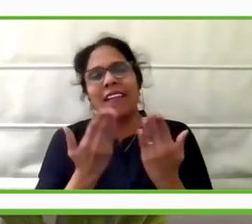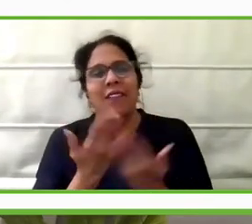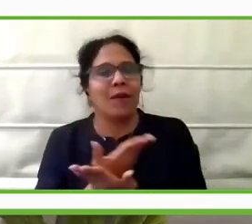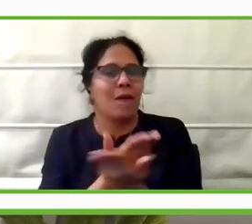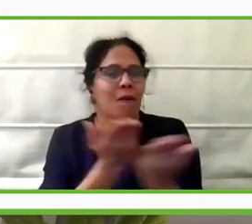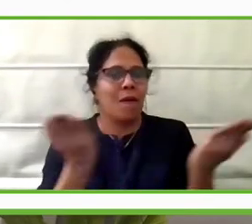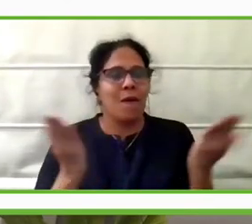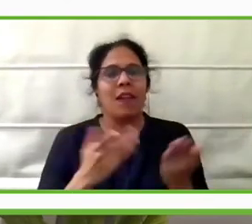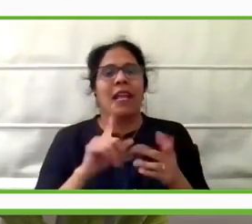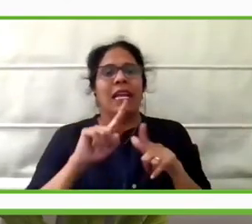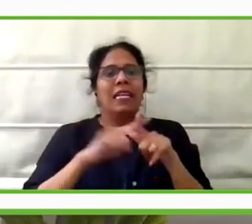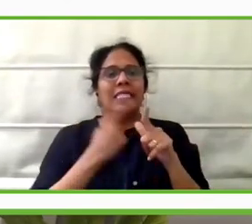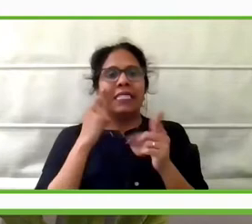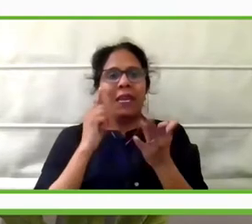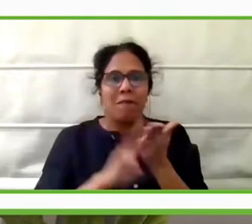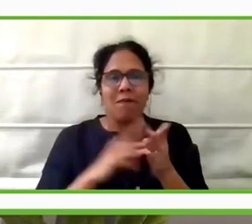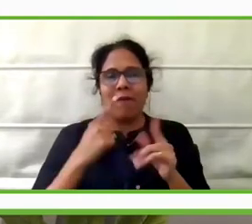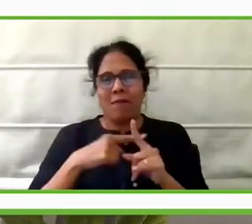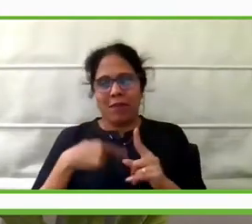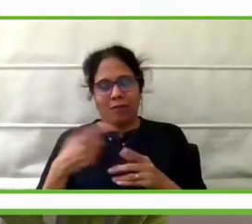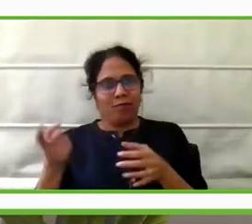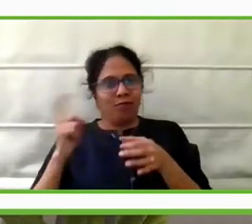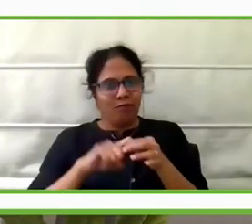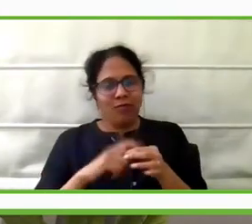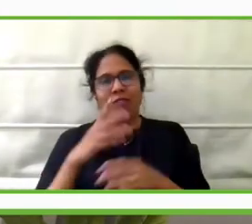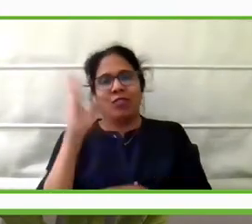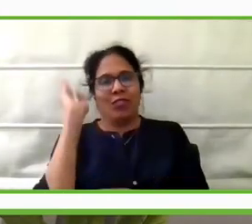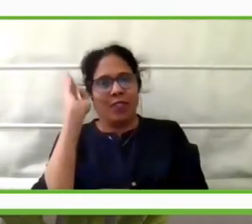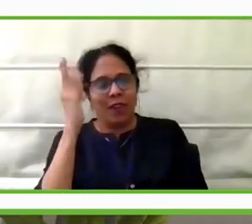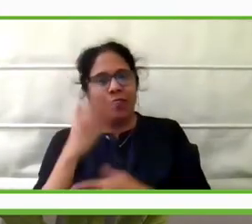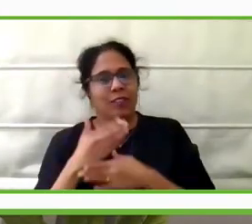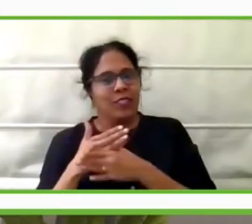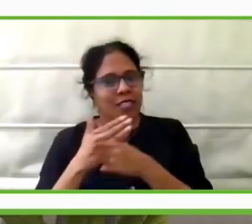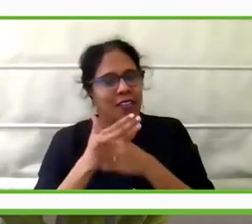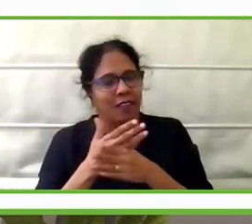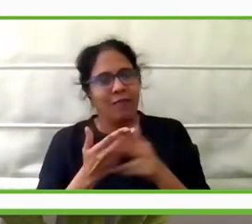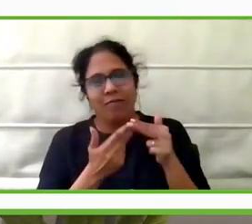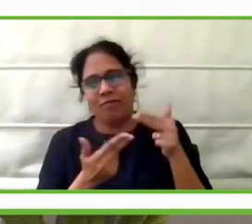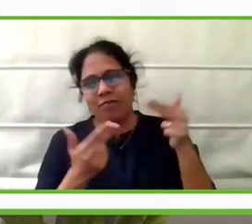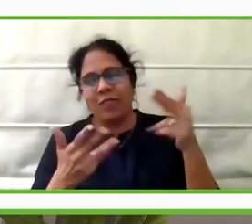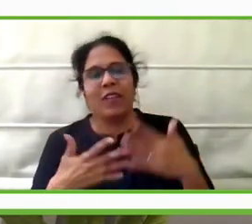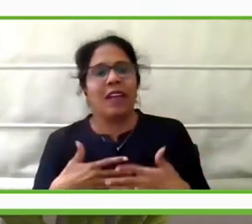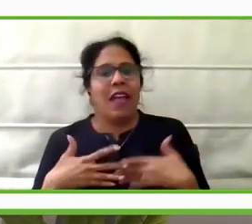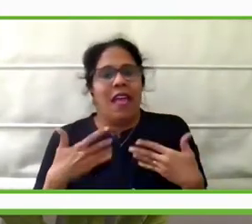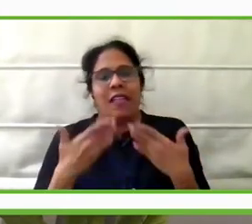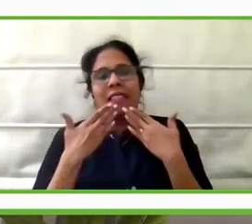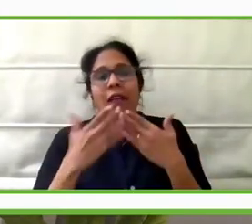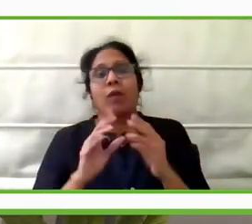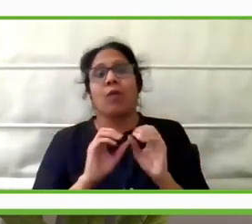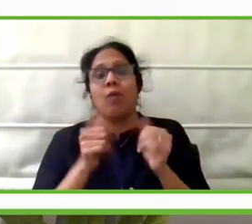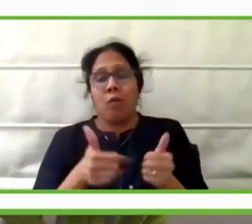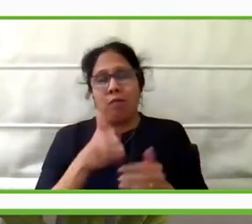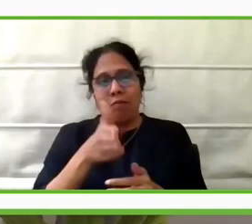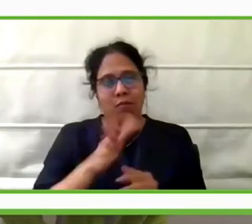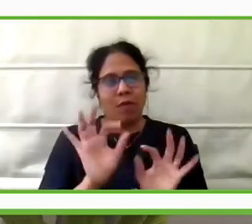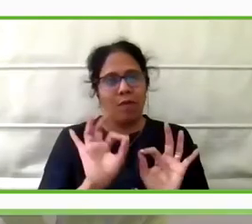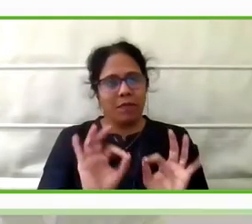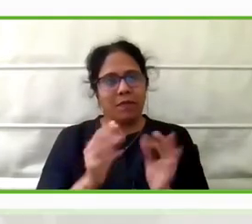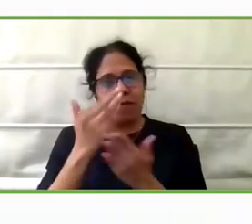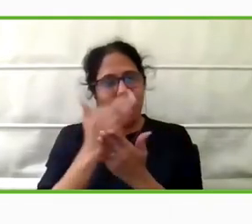allowing Jim and I to present and share with you today. And we wish you a wonderful rest of your event. Thank